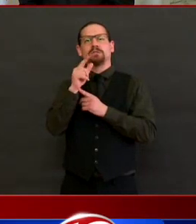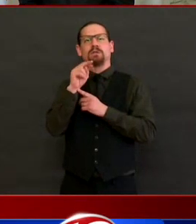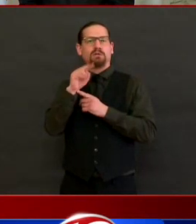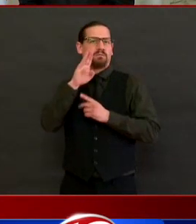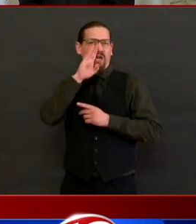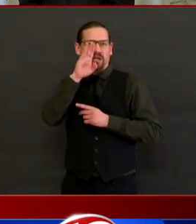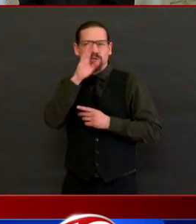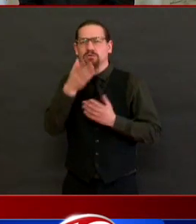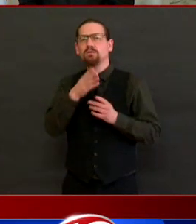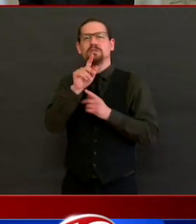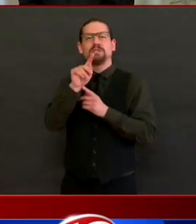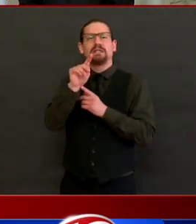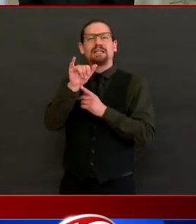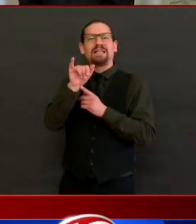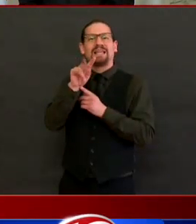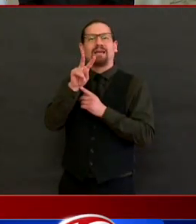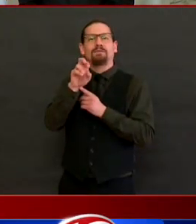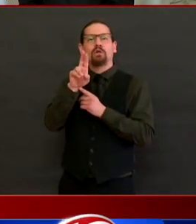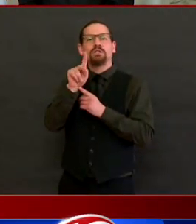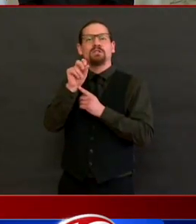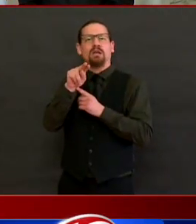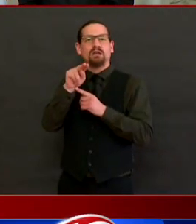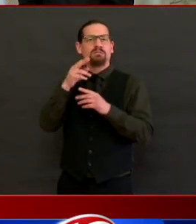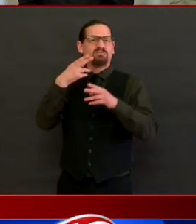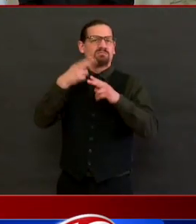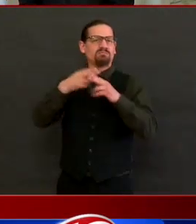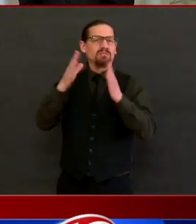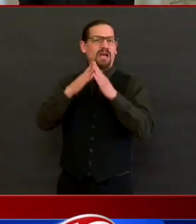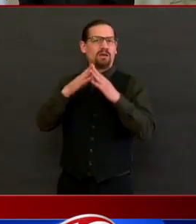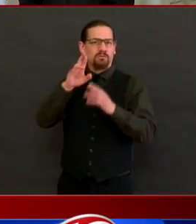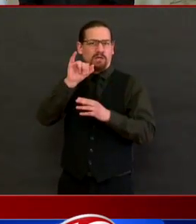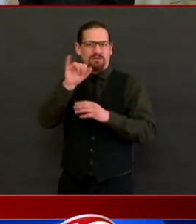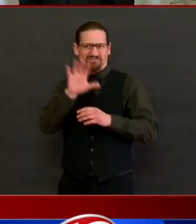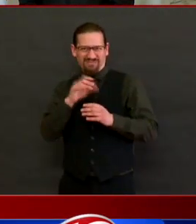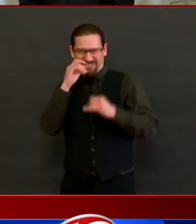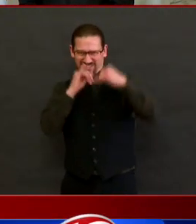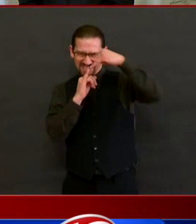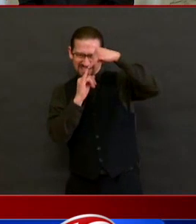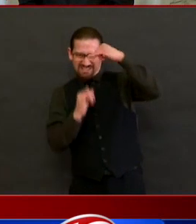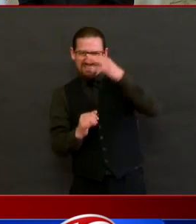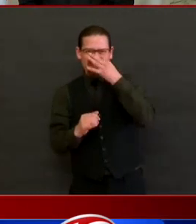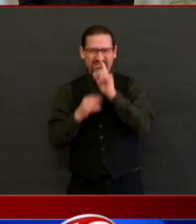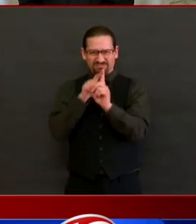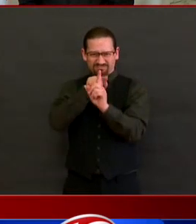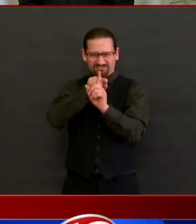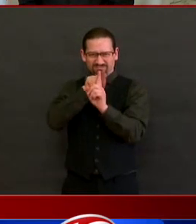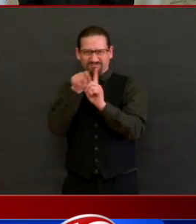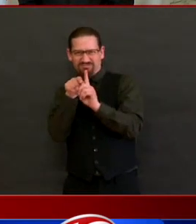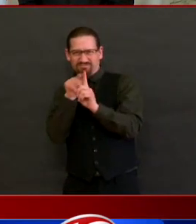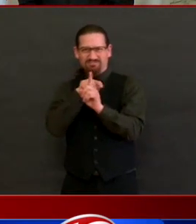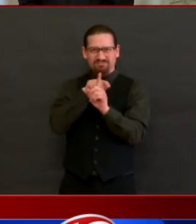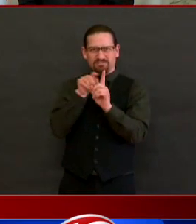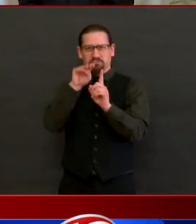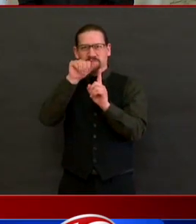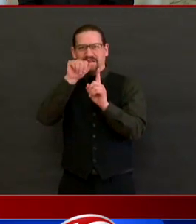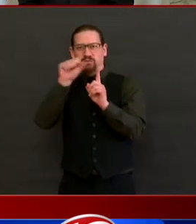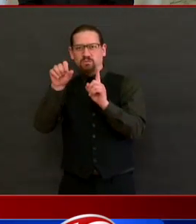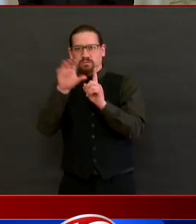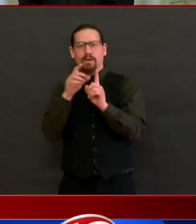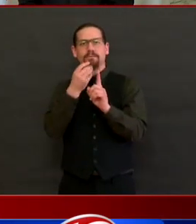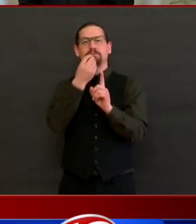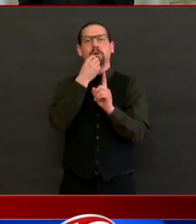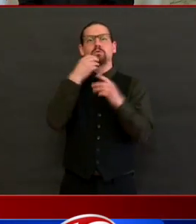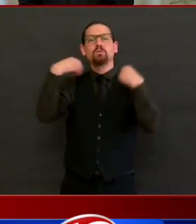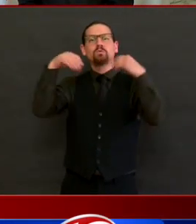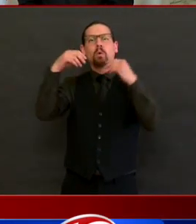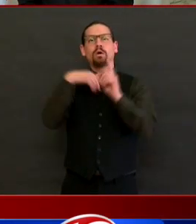shopping. The question was, I think, do we have to be in quarantine? So, look, let me tell you what I think